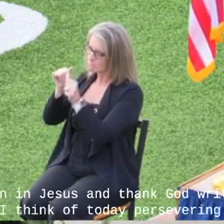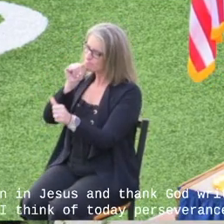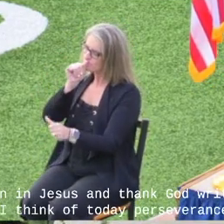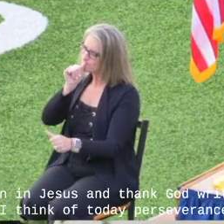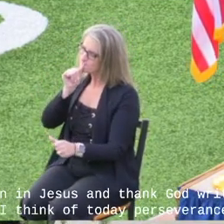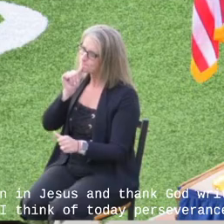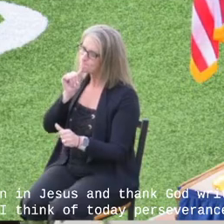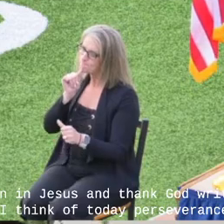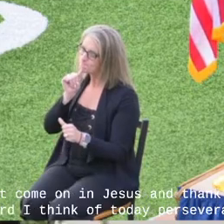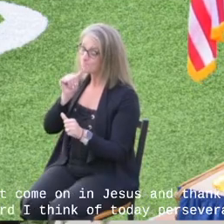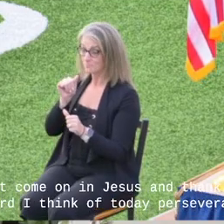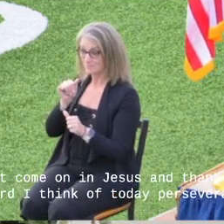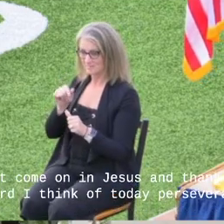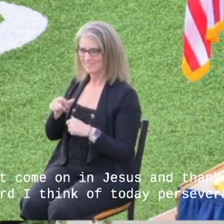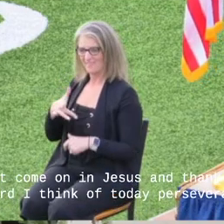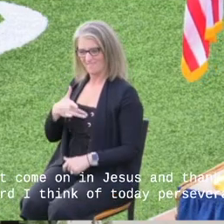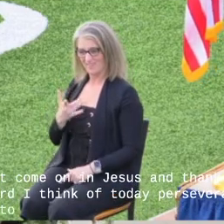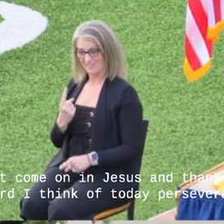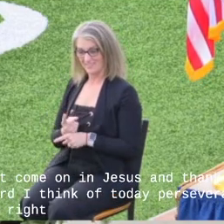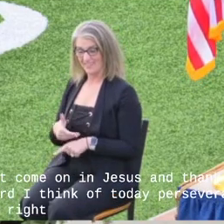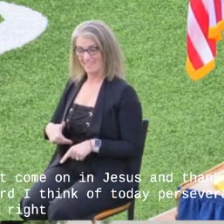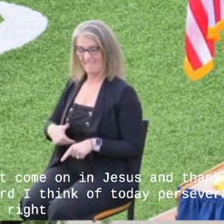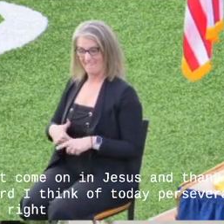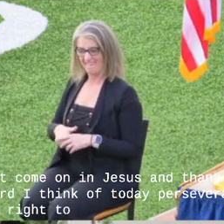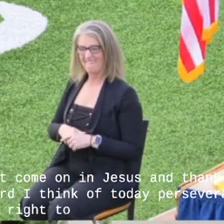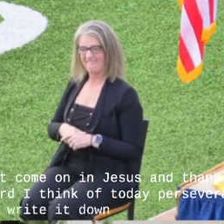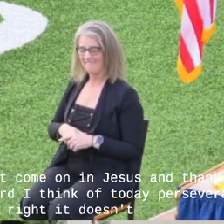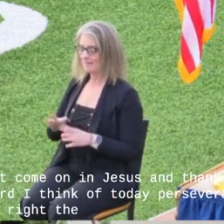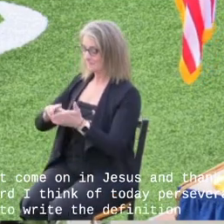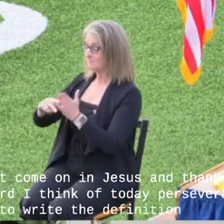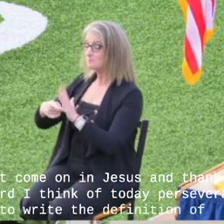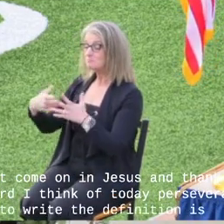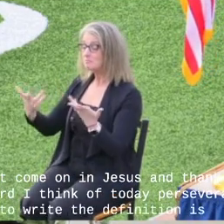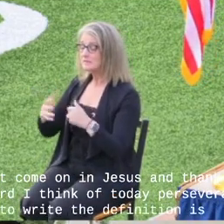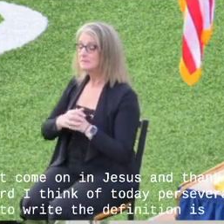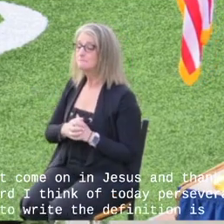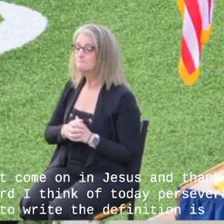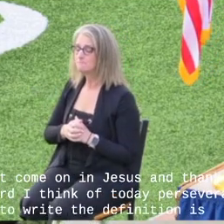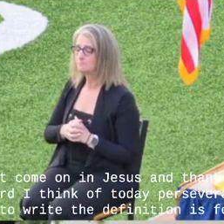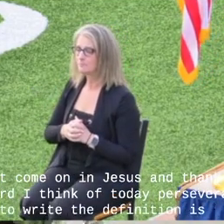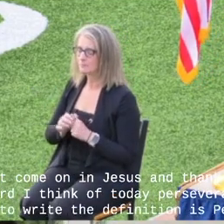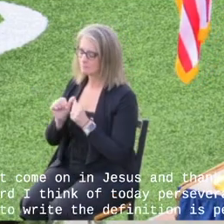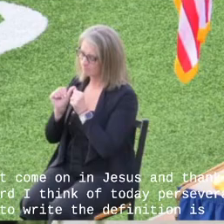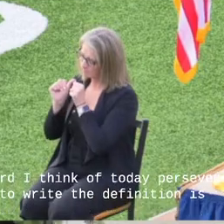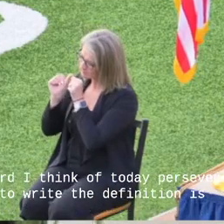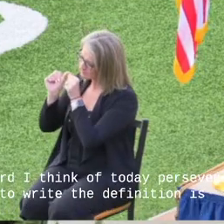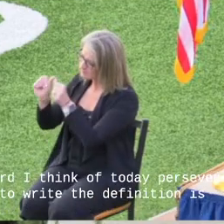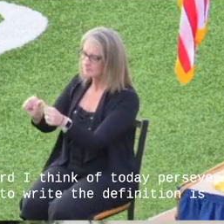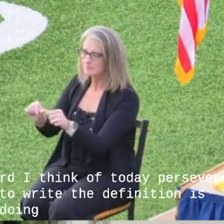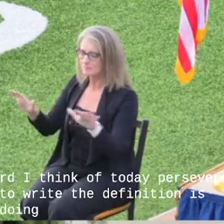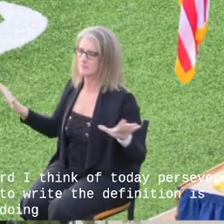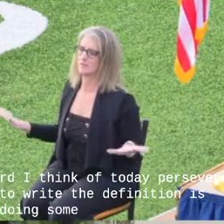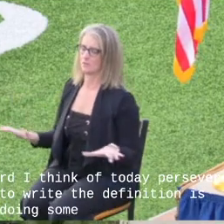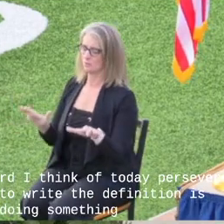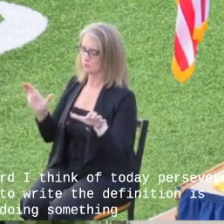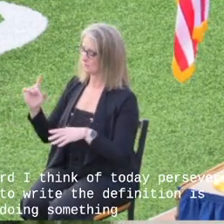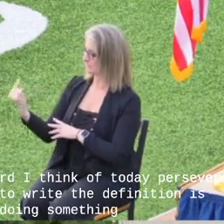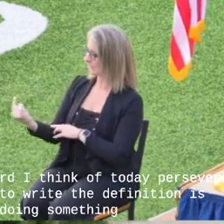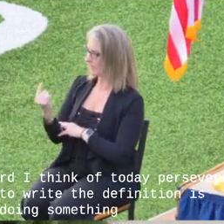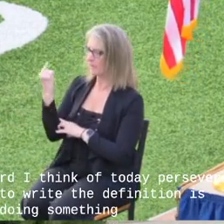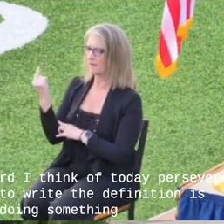perseverance. Oh, yeah, you felt it, right? The definition is persistence in doing